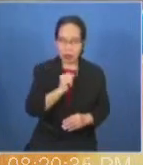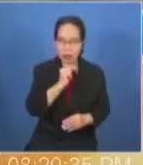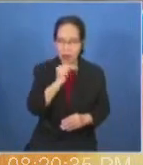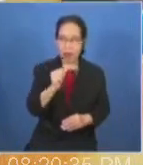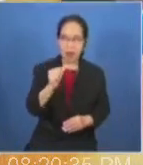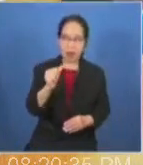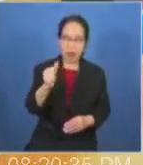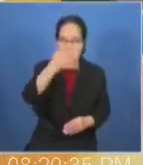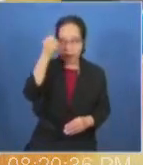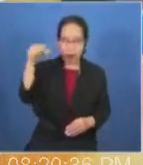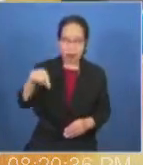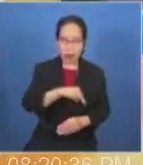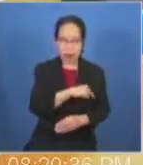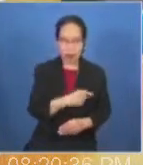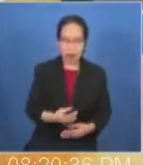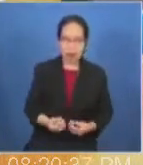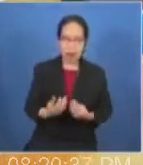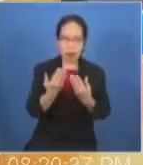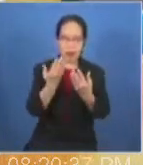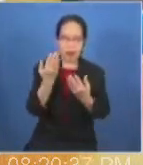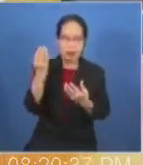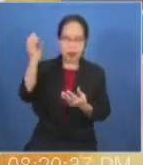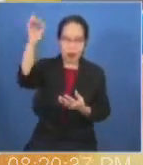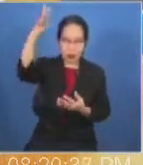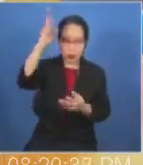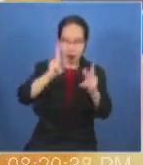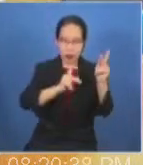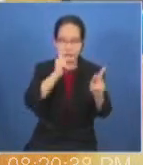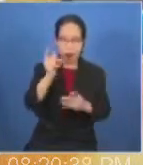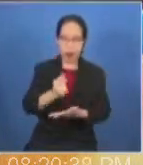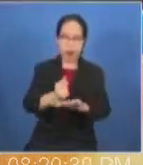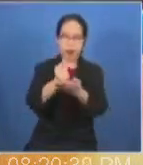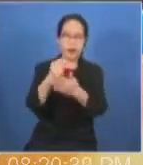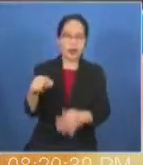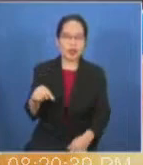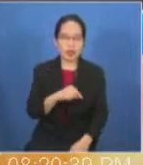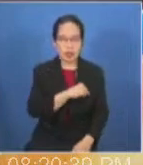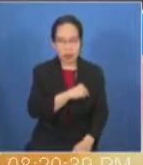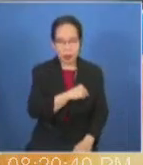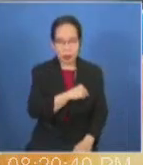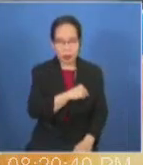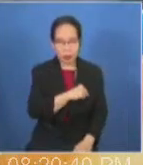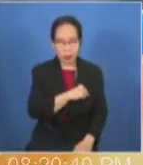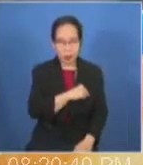us. He gives us light for people to help us.